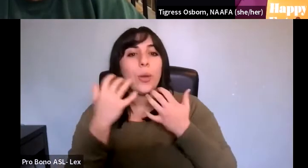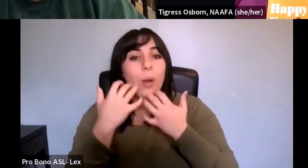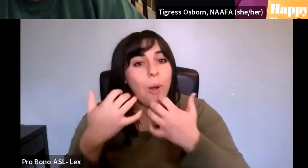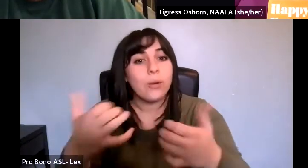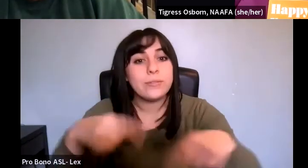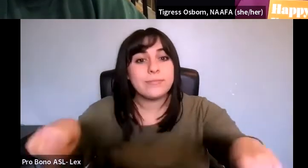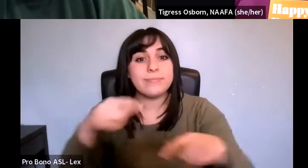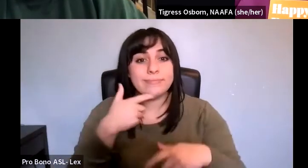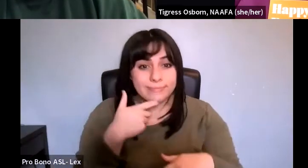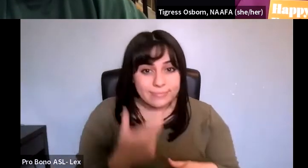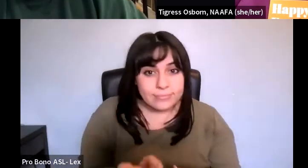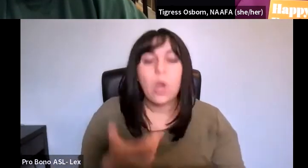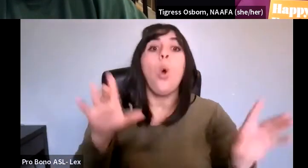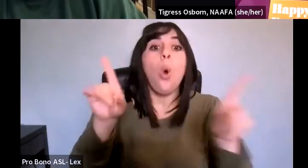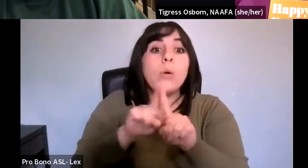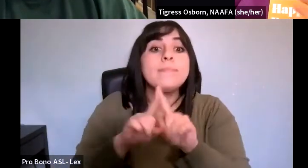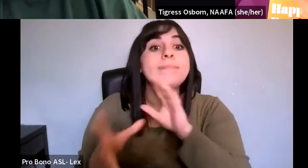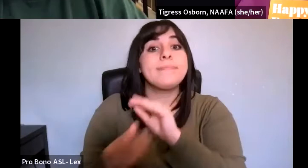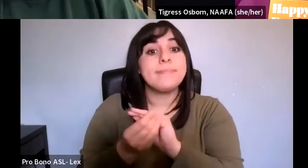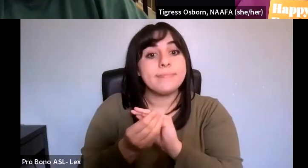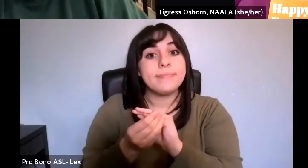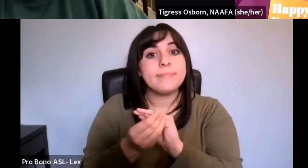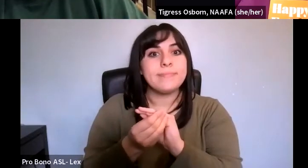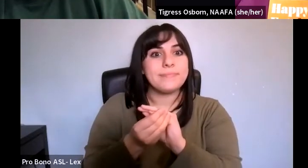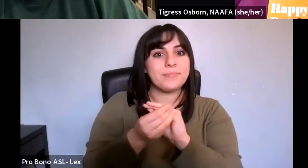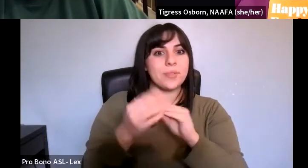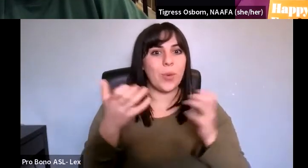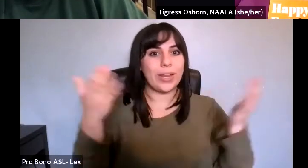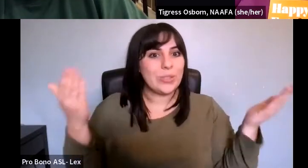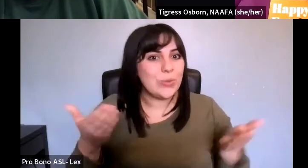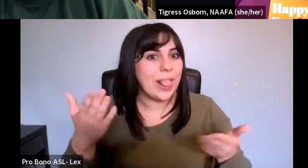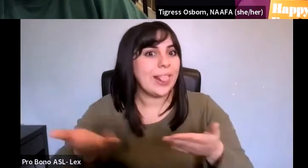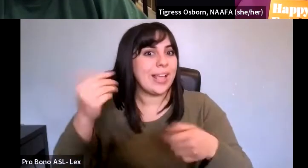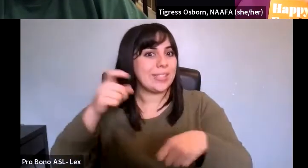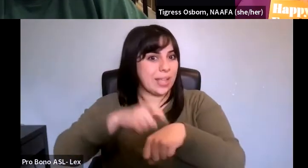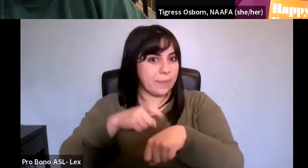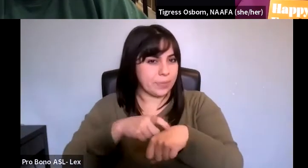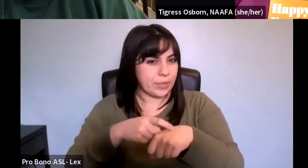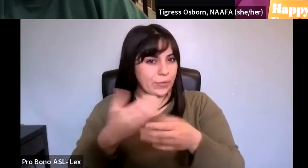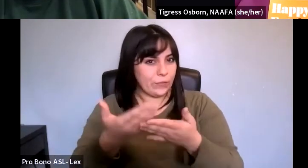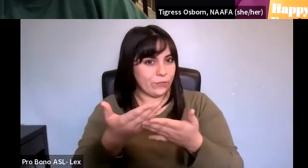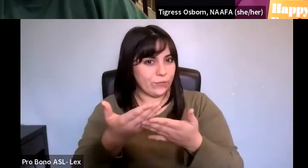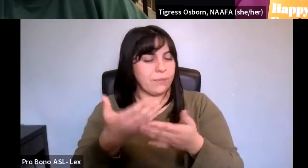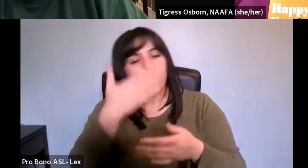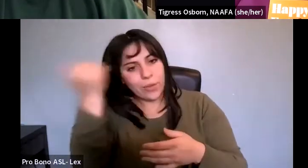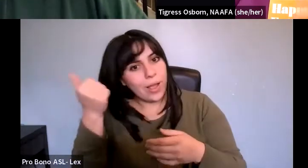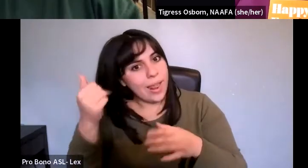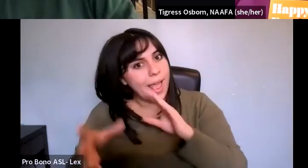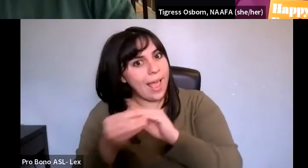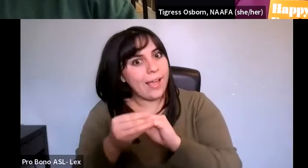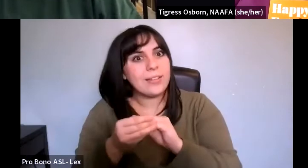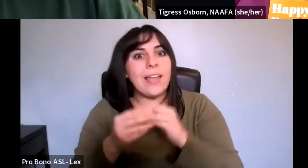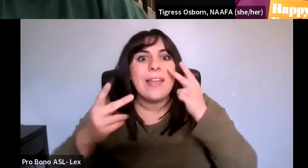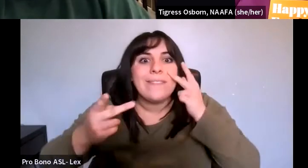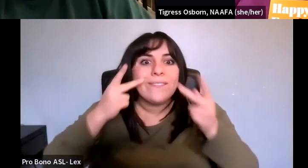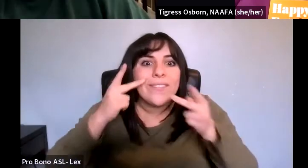Oh, the new thing we also introduced last time that you and I didn't do, Sophie, is give a little visual description for folks who might be listening to this. I know